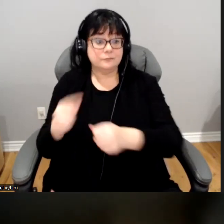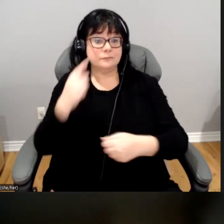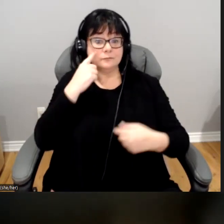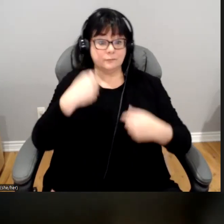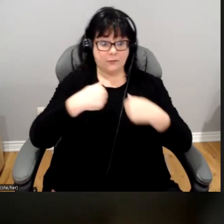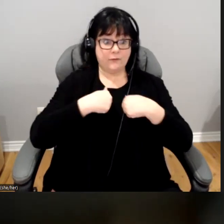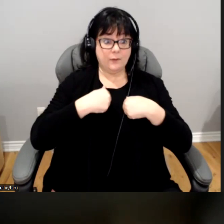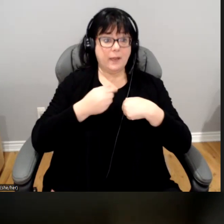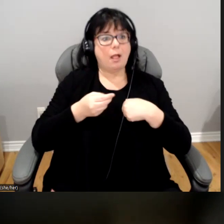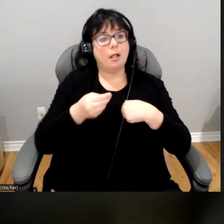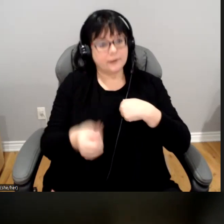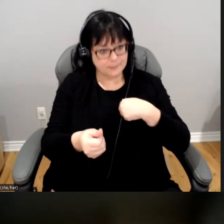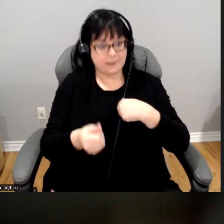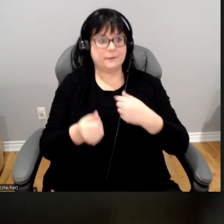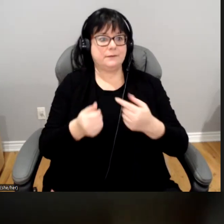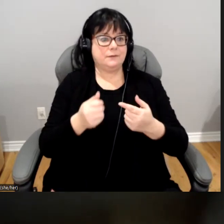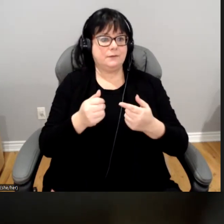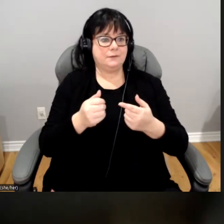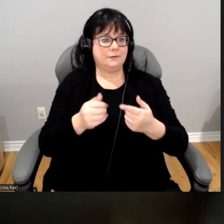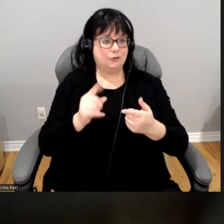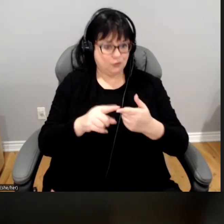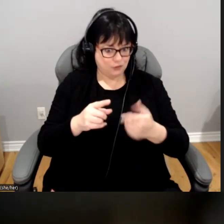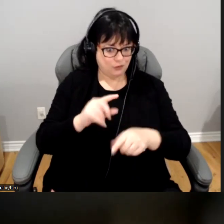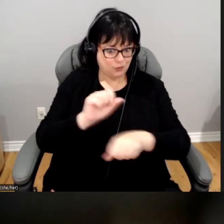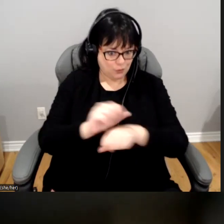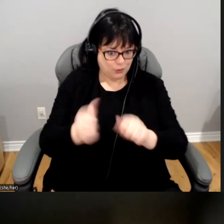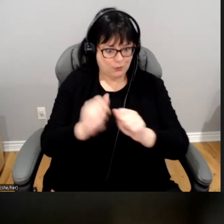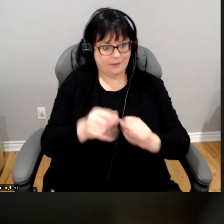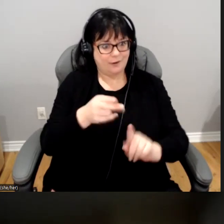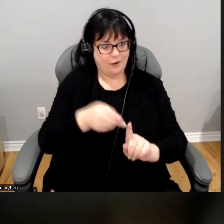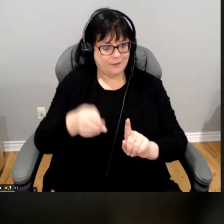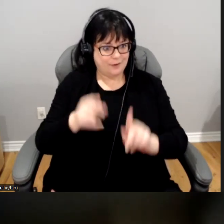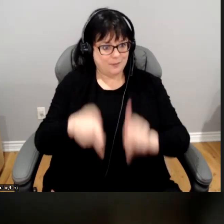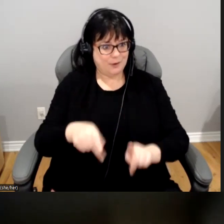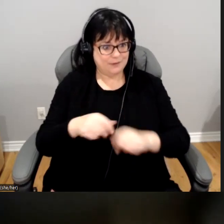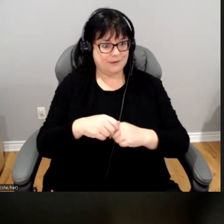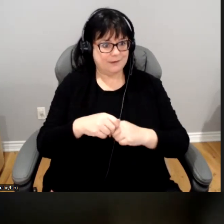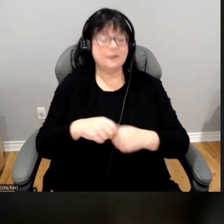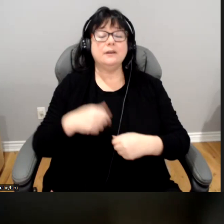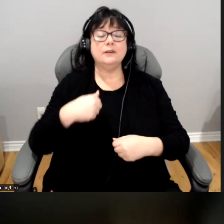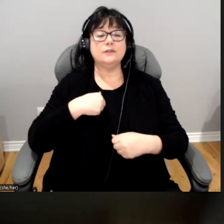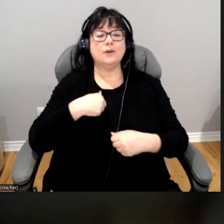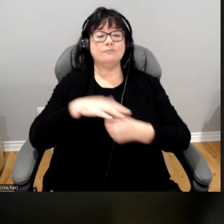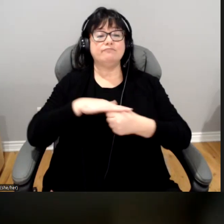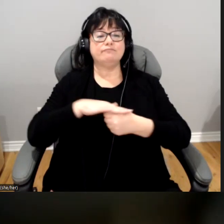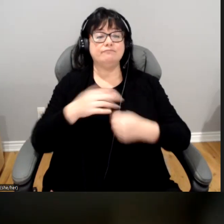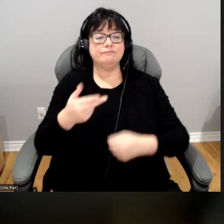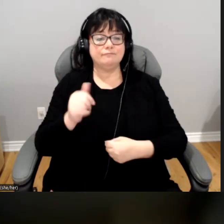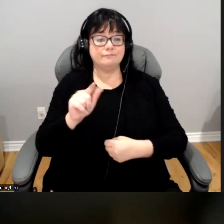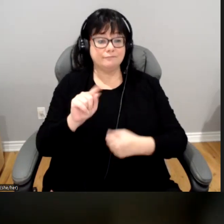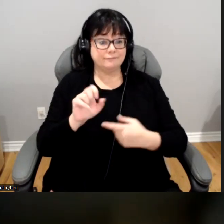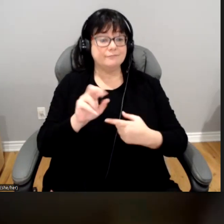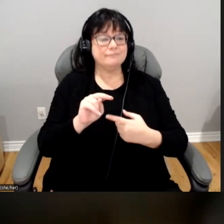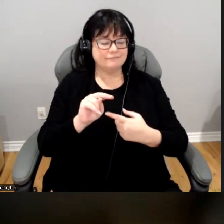for me to be able to do that. So like I said, in Halton, the Canadian Hearing Society also provides employment